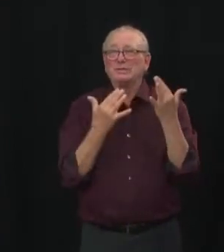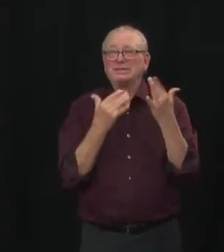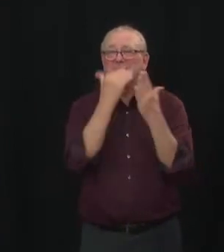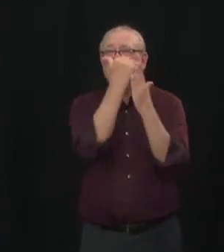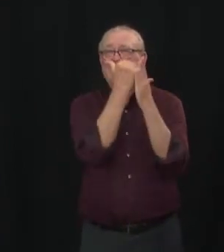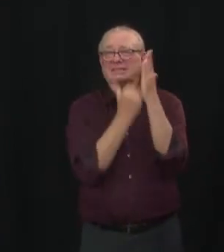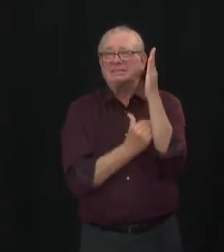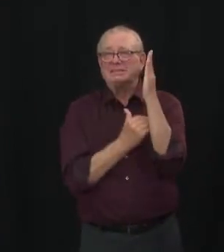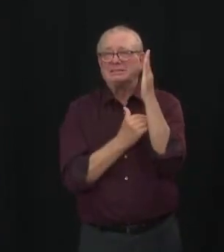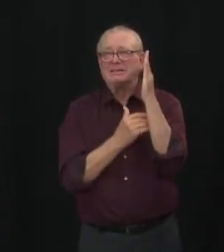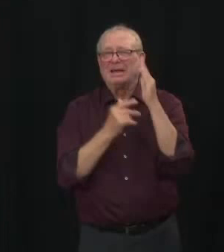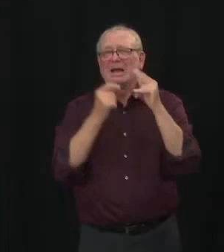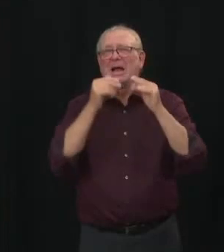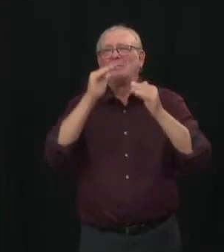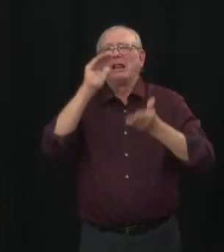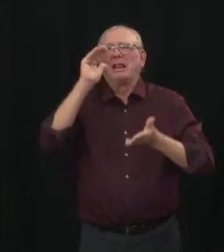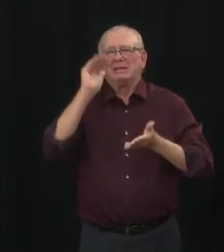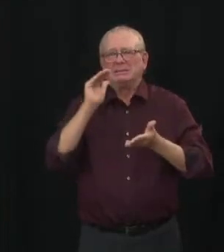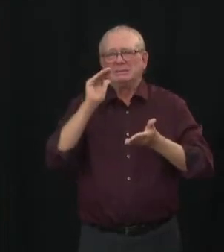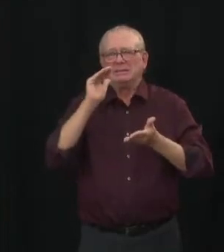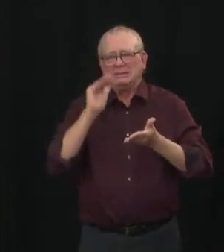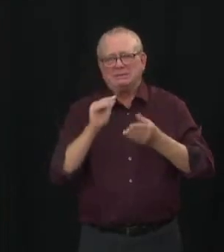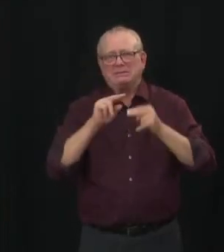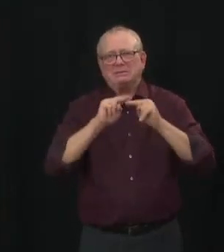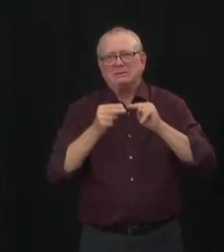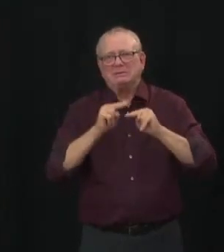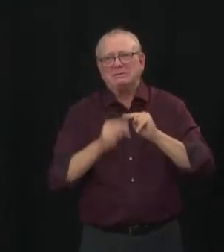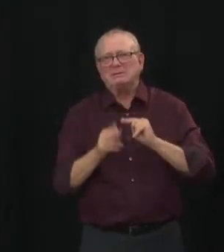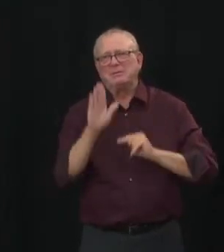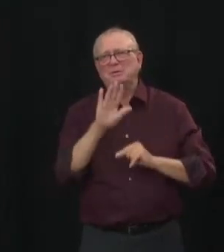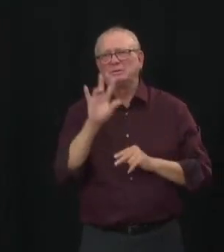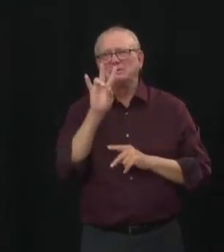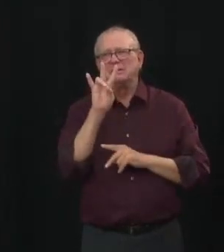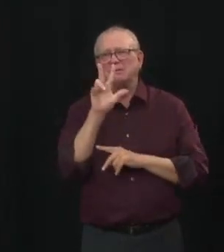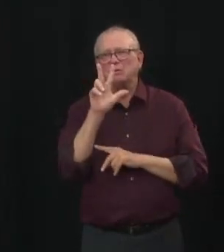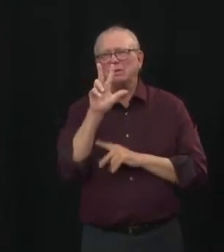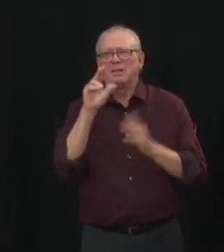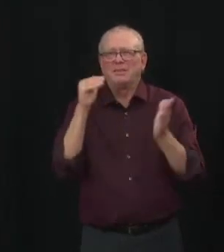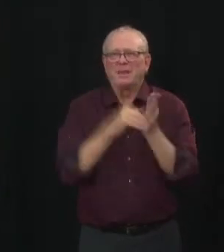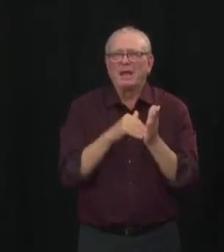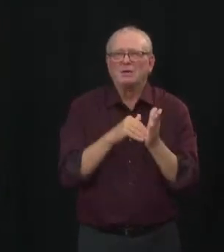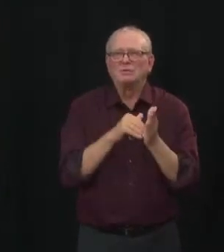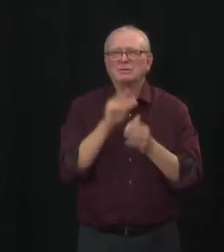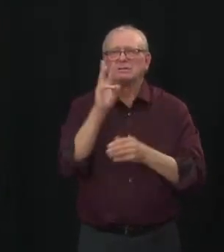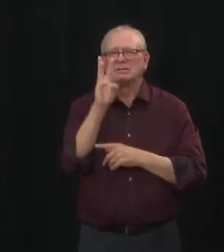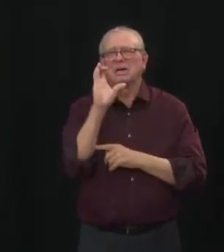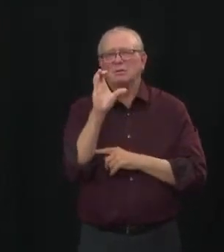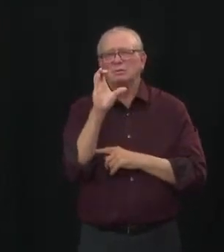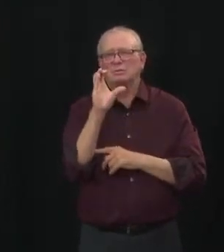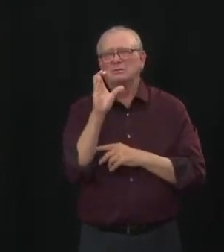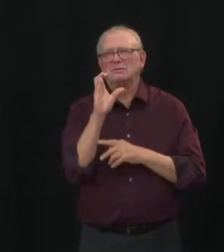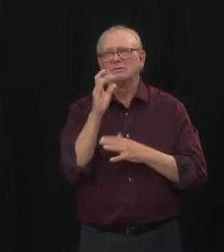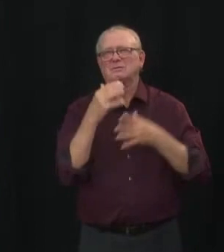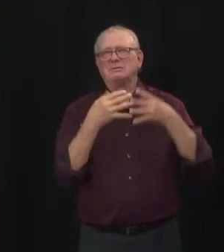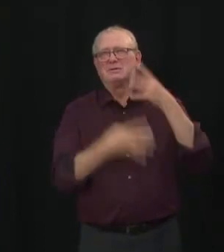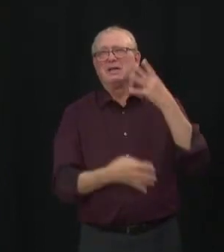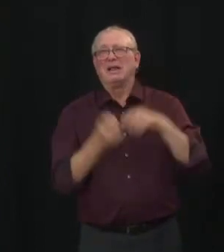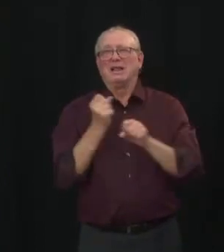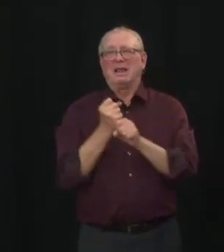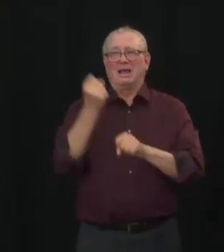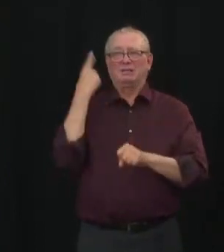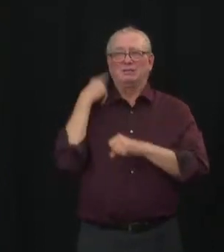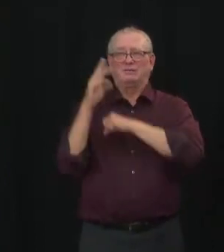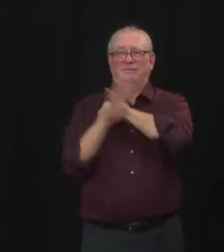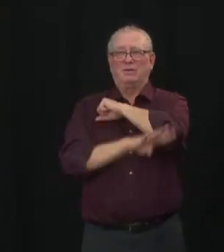steadily. Most recently, it's about 73,600 compared to the near 82,000 last fall after the